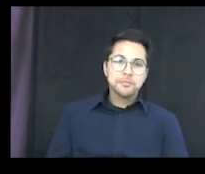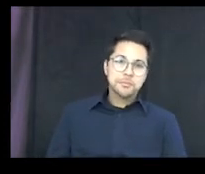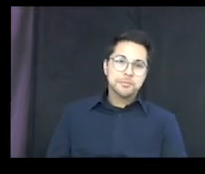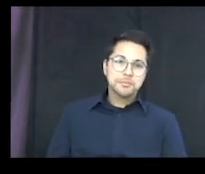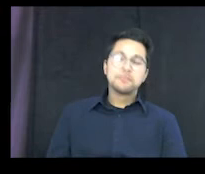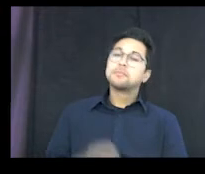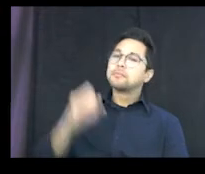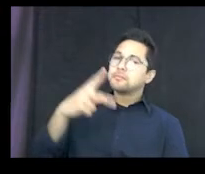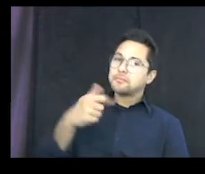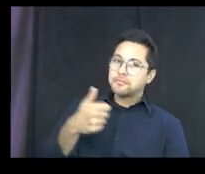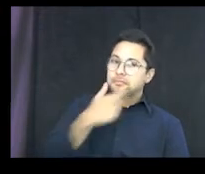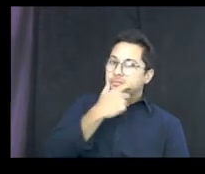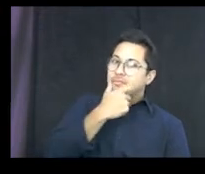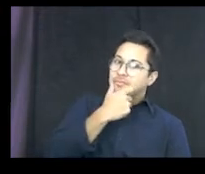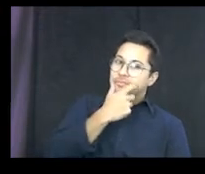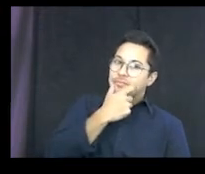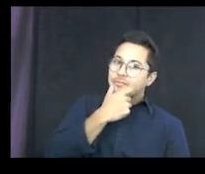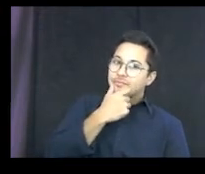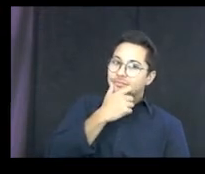Okay.